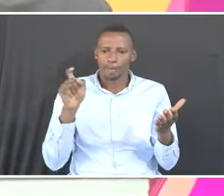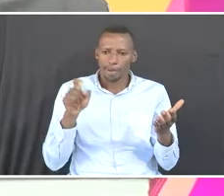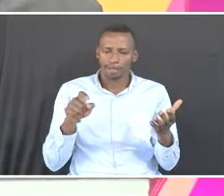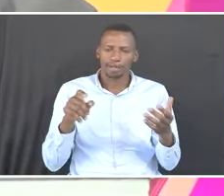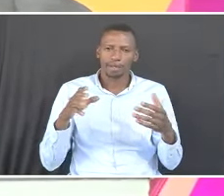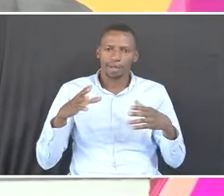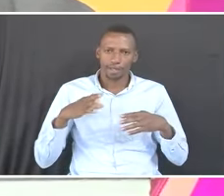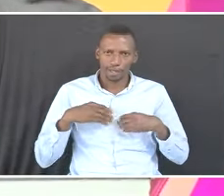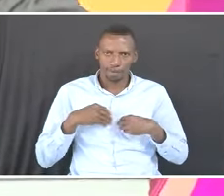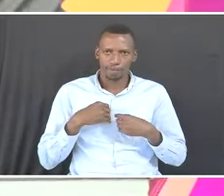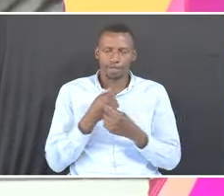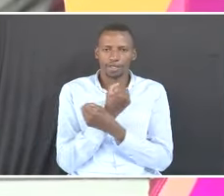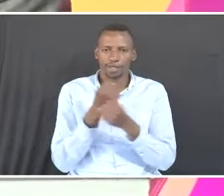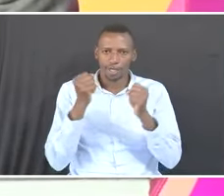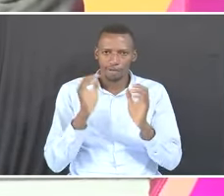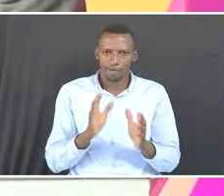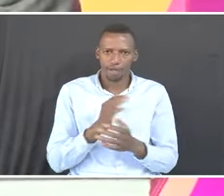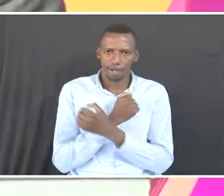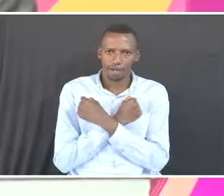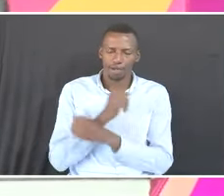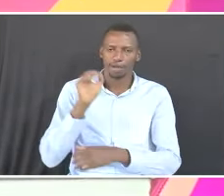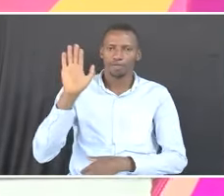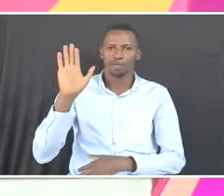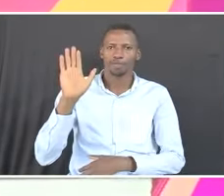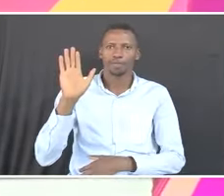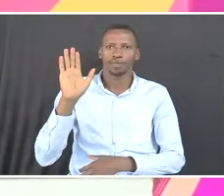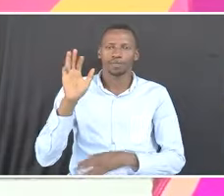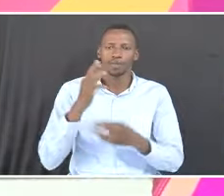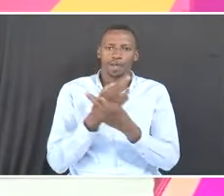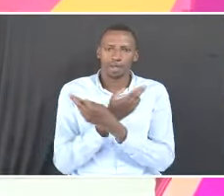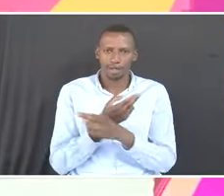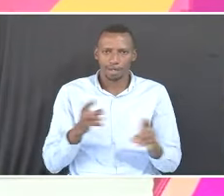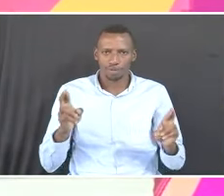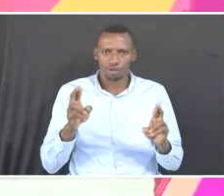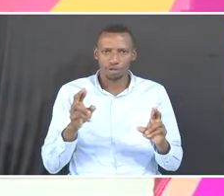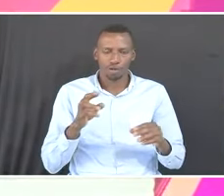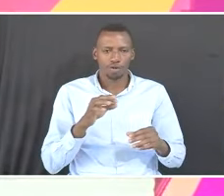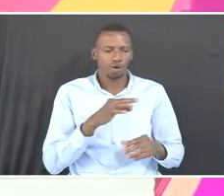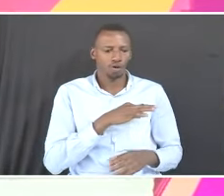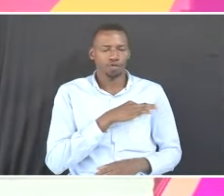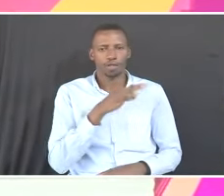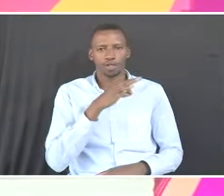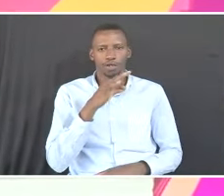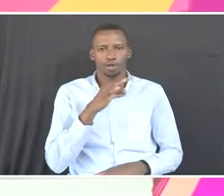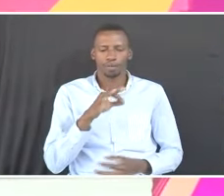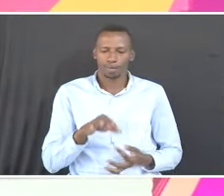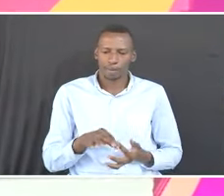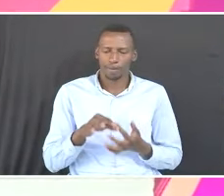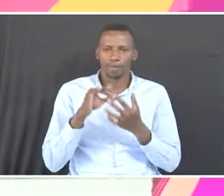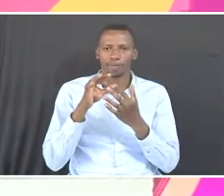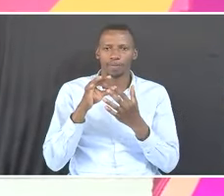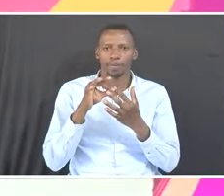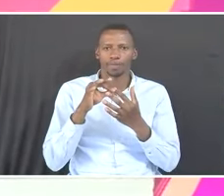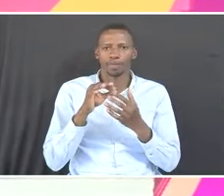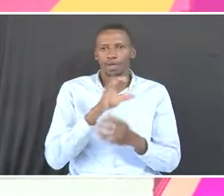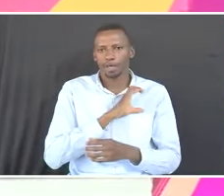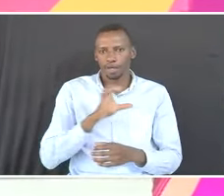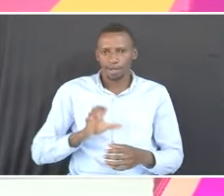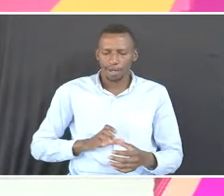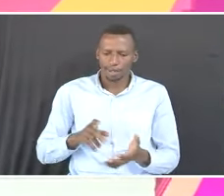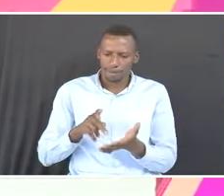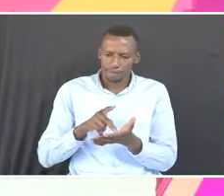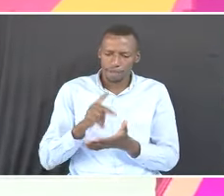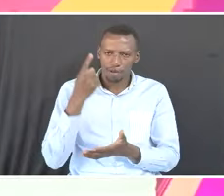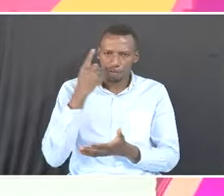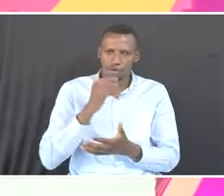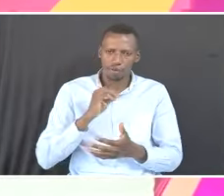we also turn away? The redemption of the soul is precious. Christ has paid an infinite price of our